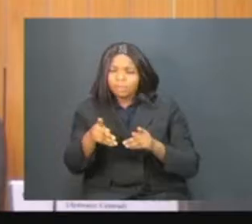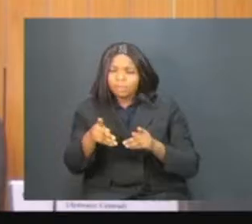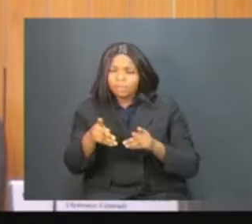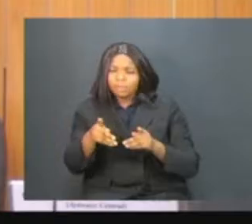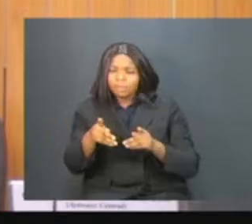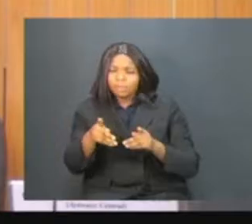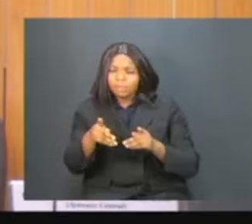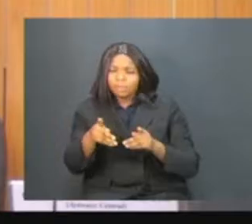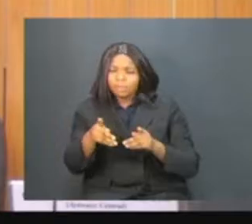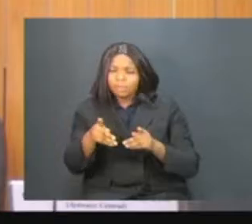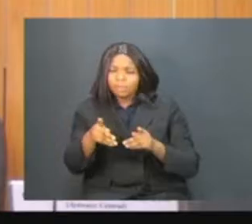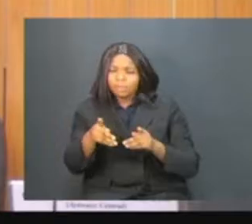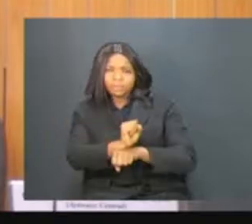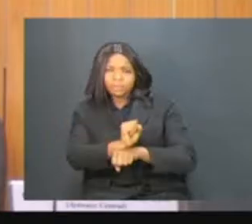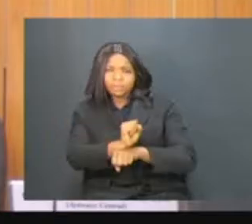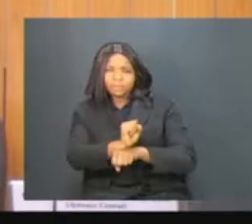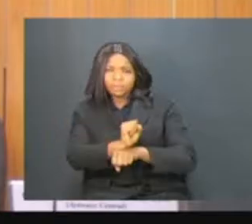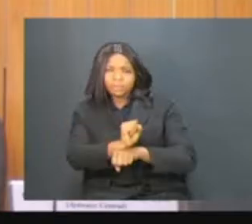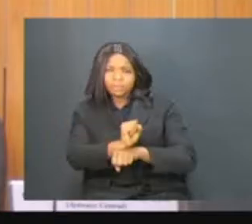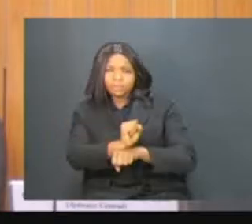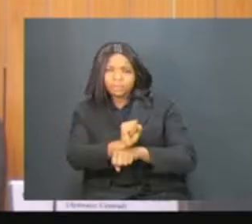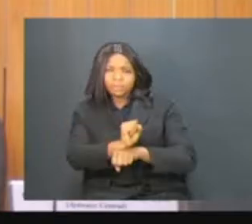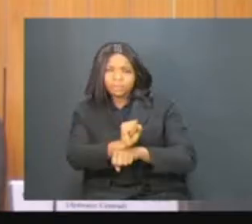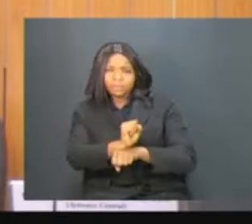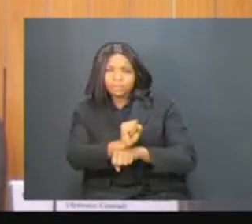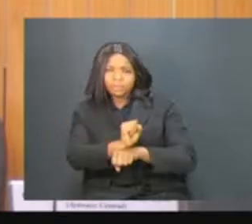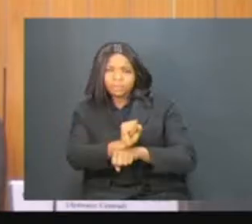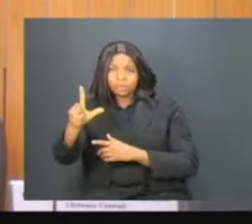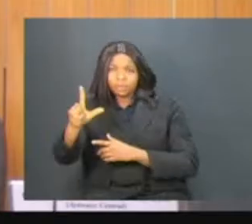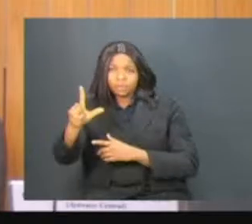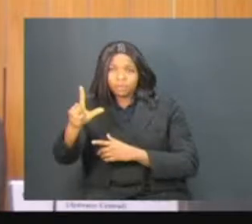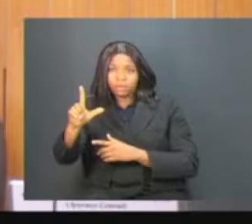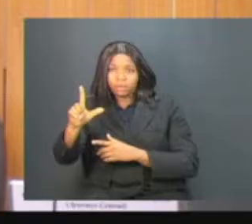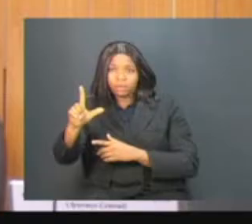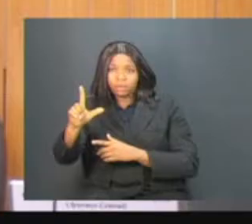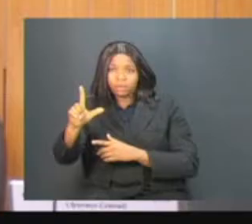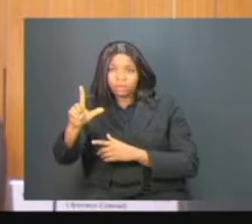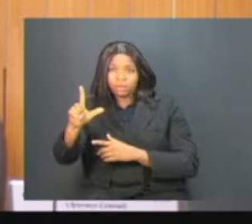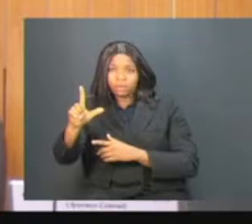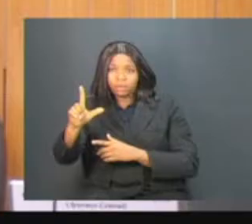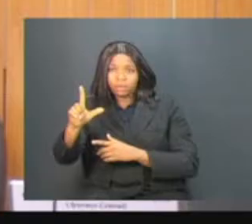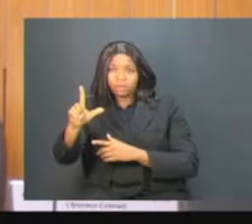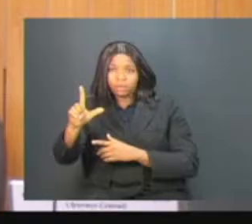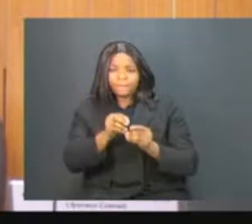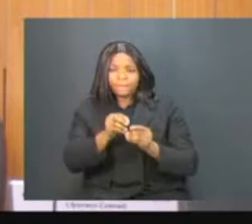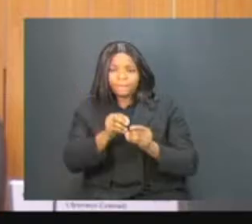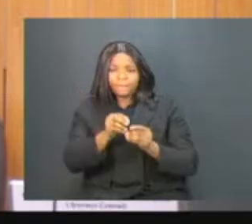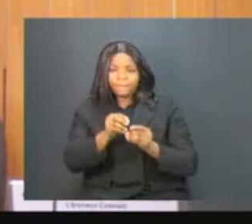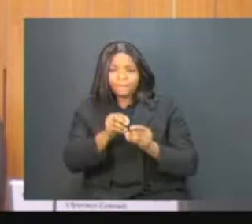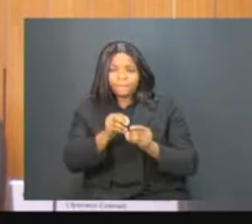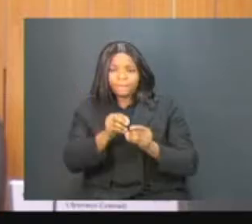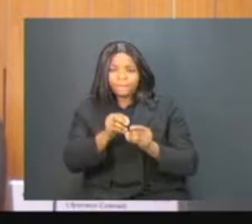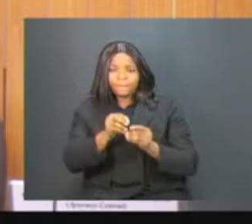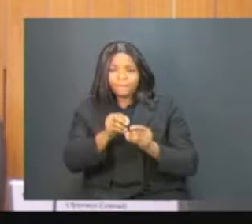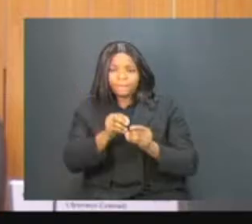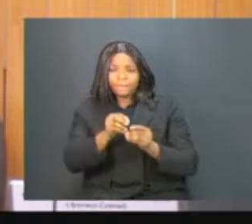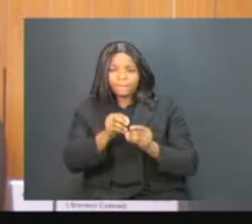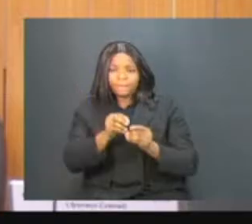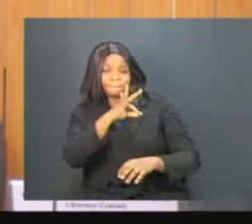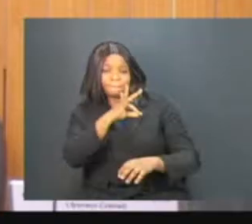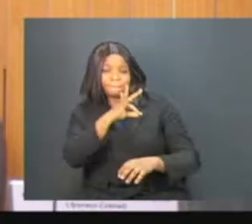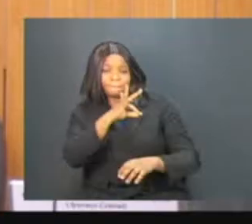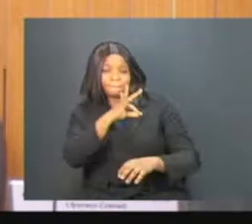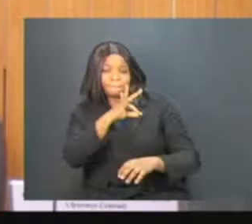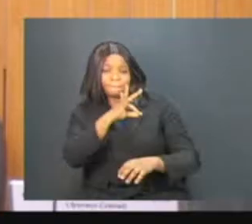make sure that we employ most of our people so that they can also be gainfully employed and benefit from it.